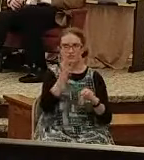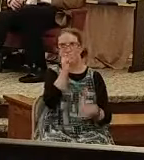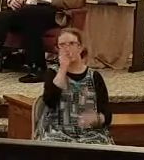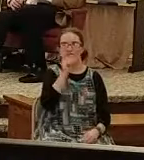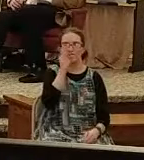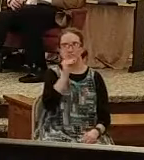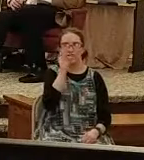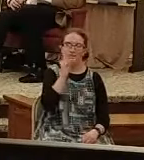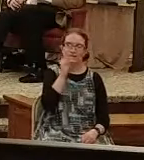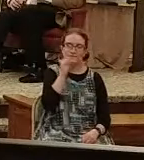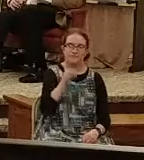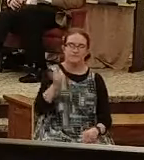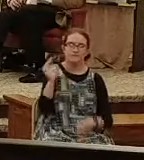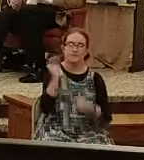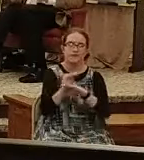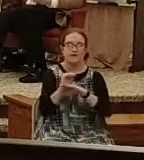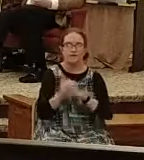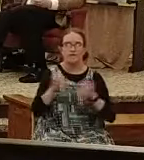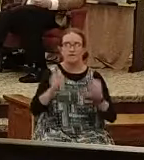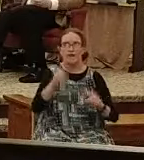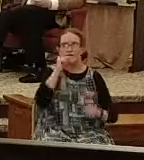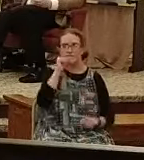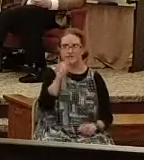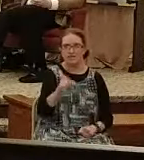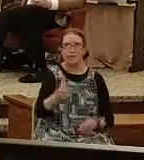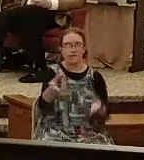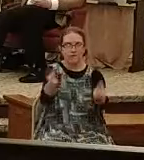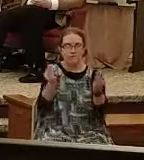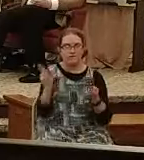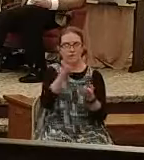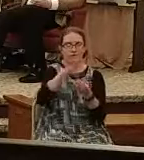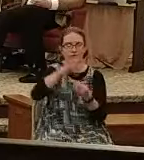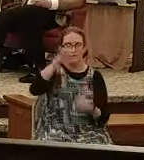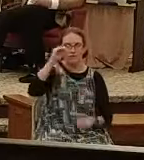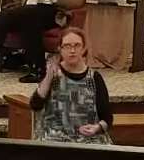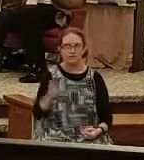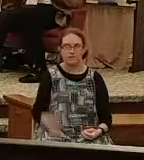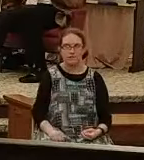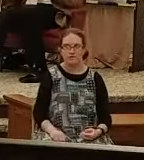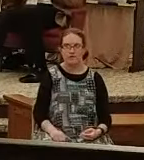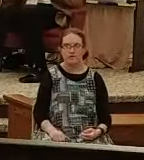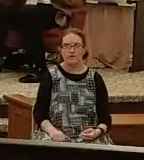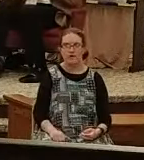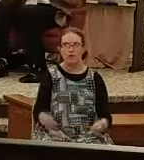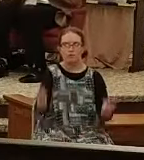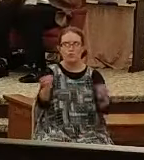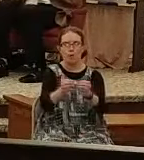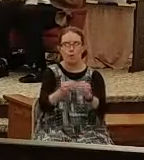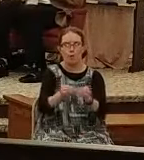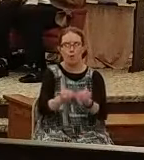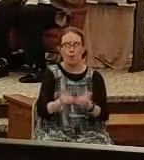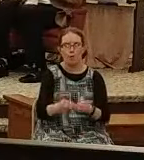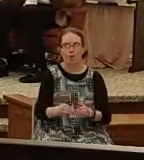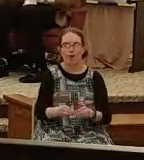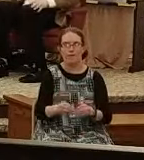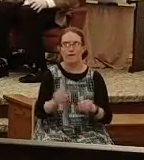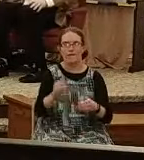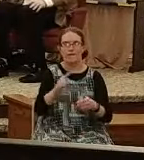down there the other night? Can I tell you, when you receive the Holy Ghost, there is more than just